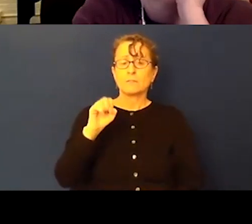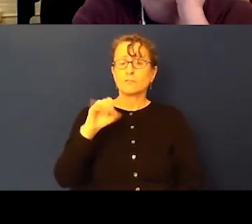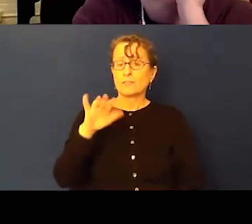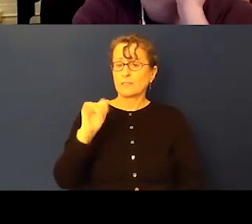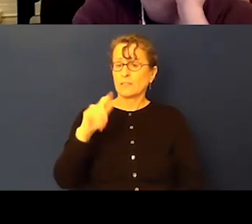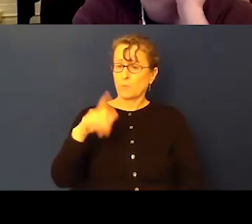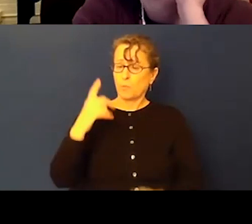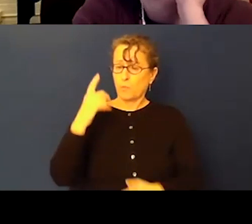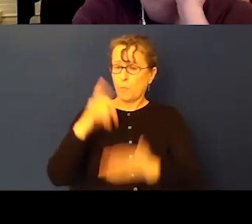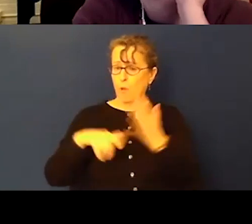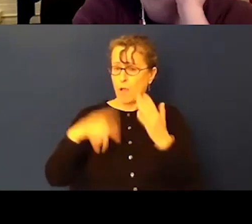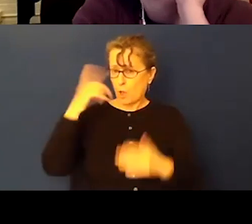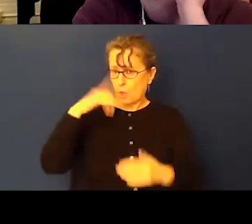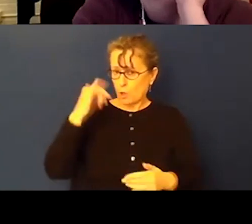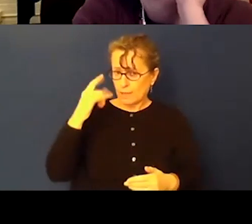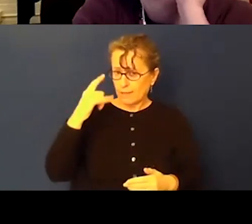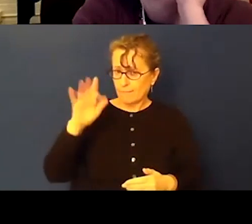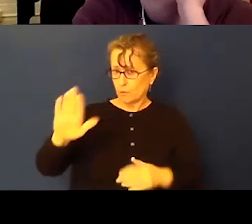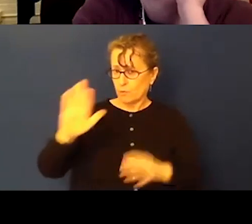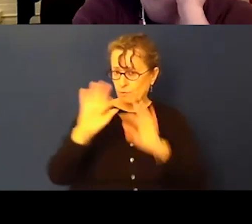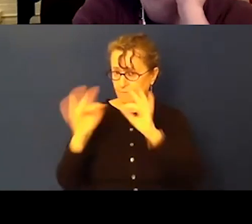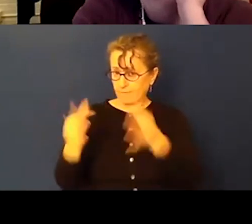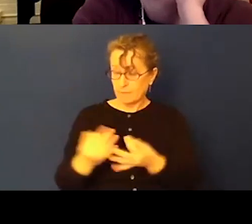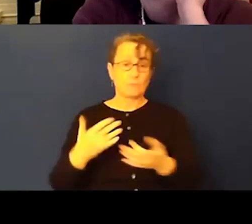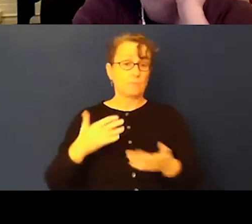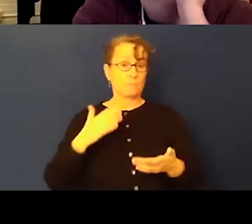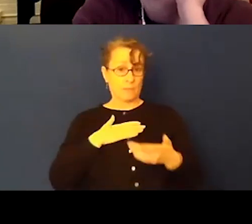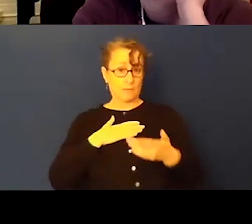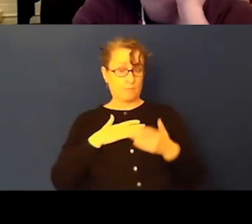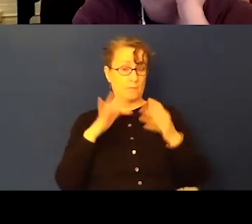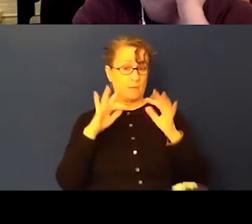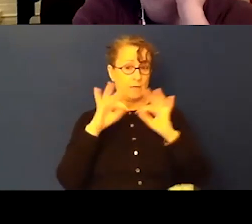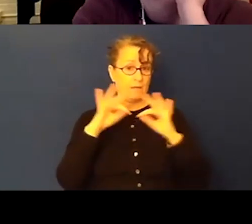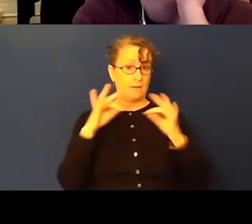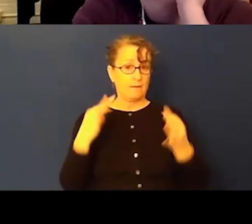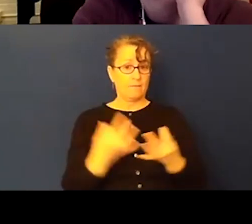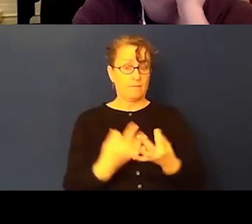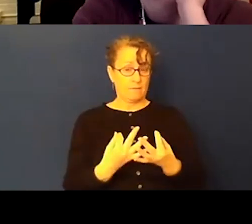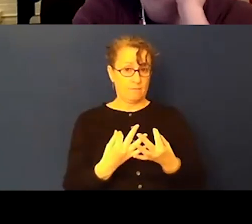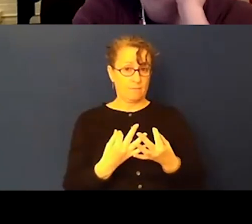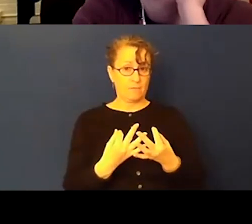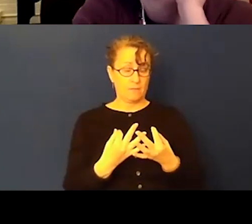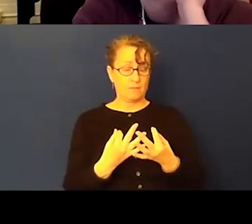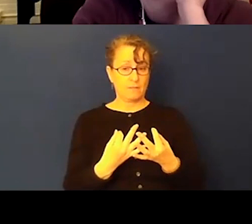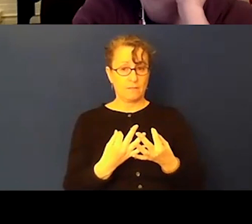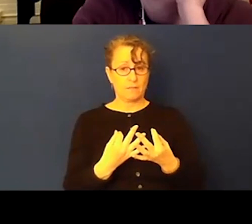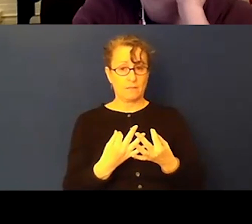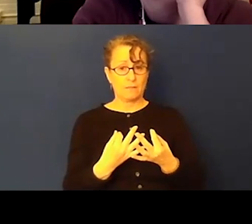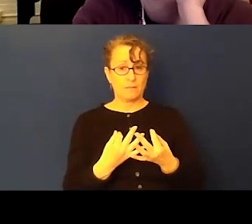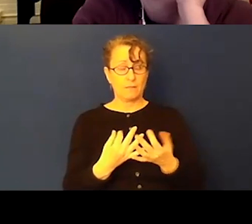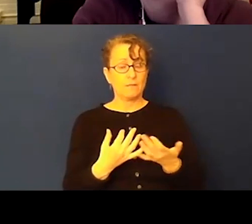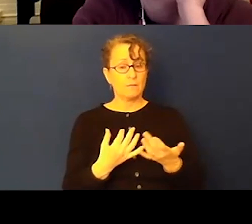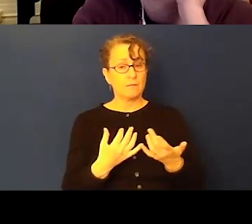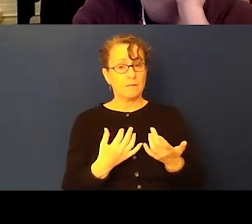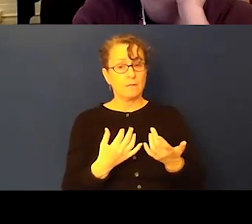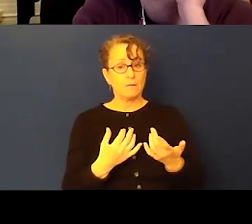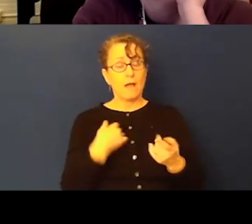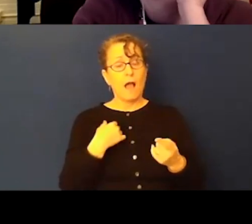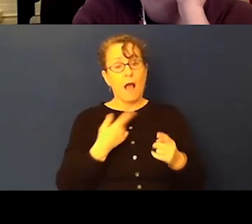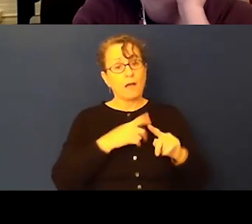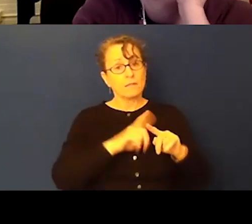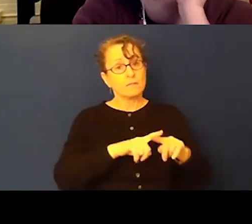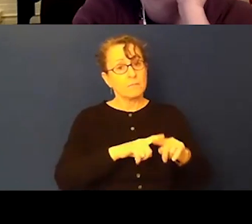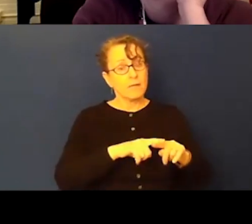family, you know, 5 years of depending on my wife to do the bath night, to